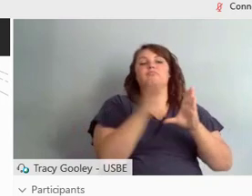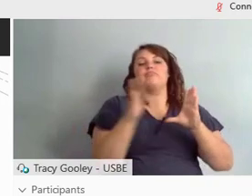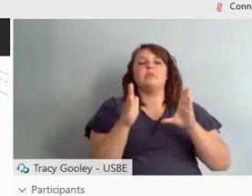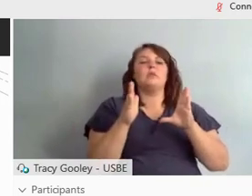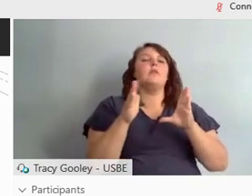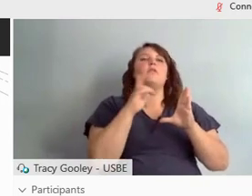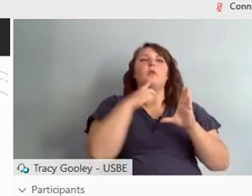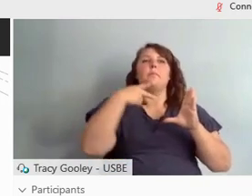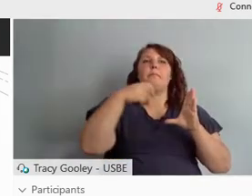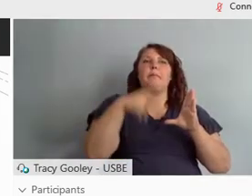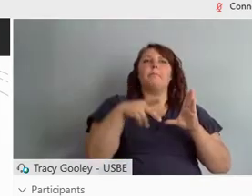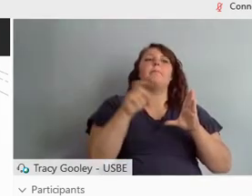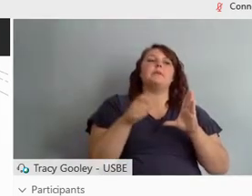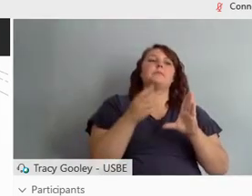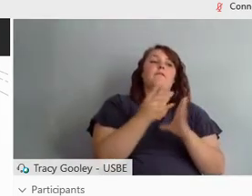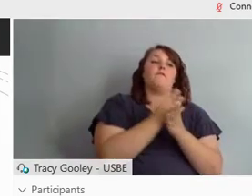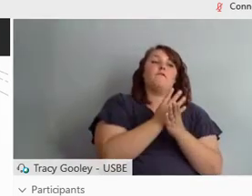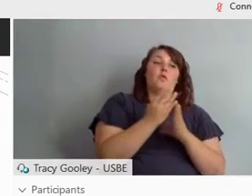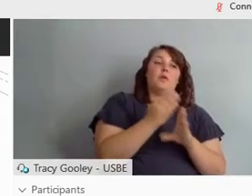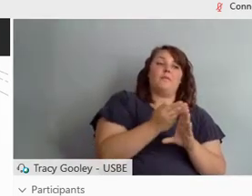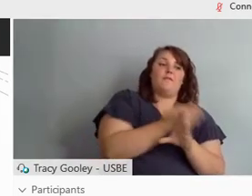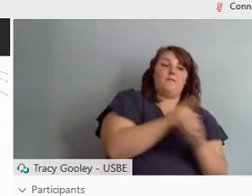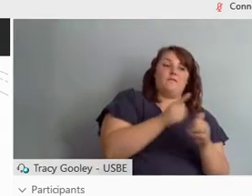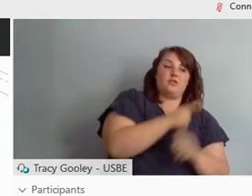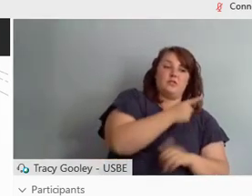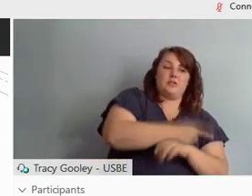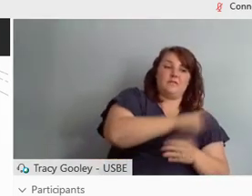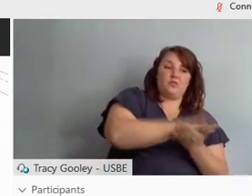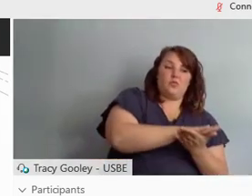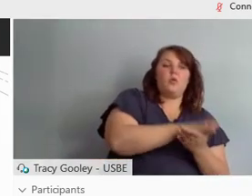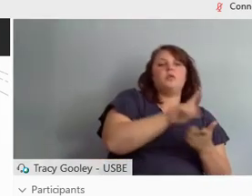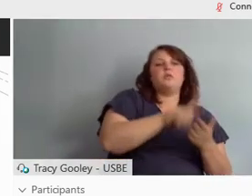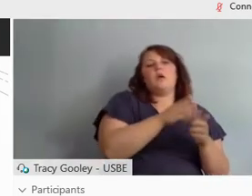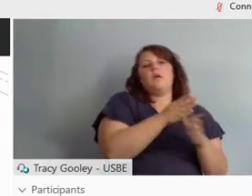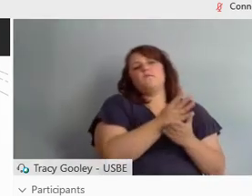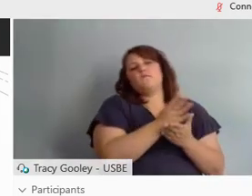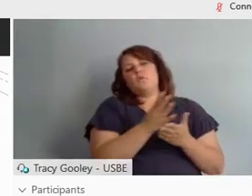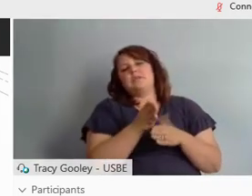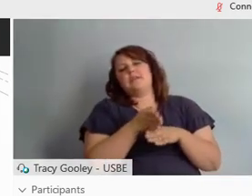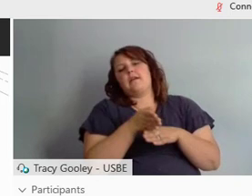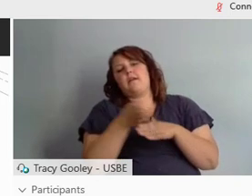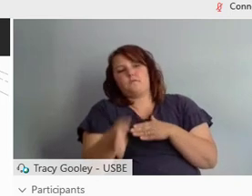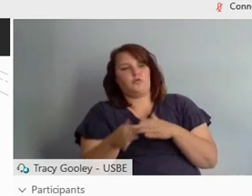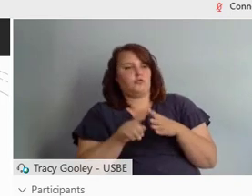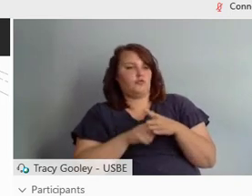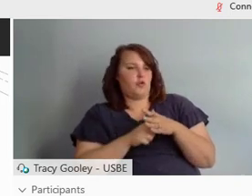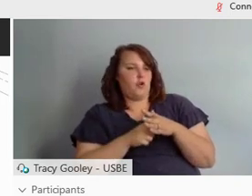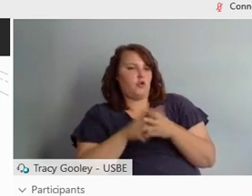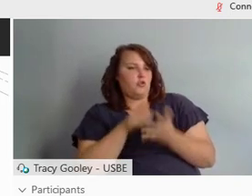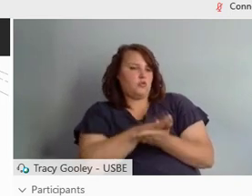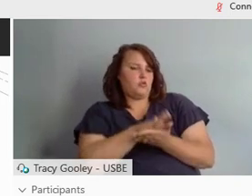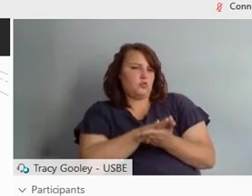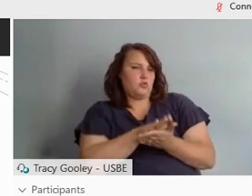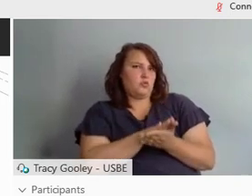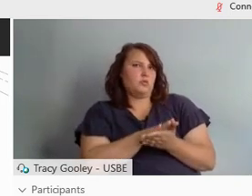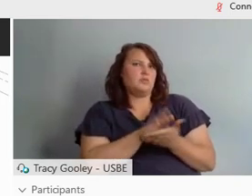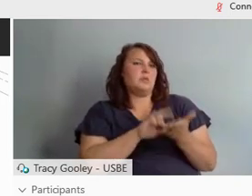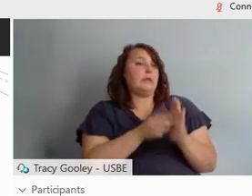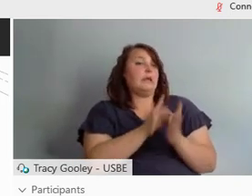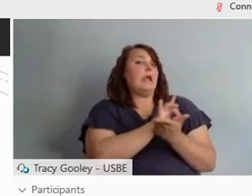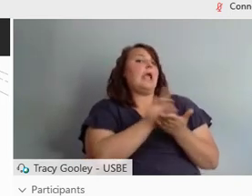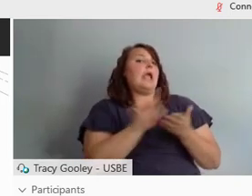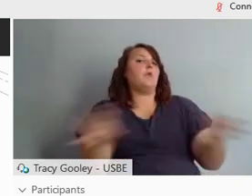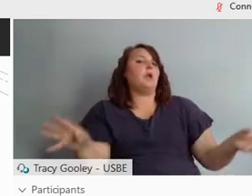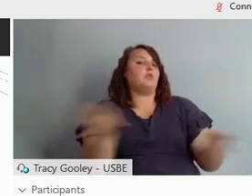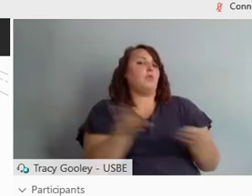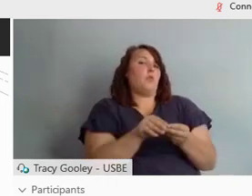be administered 4 weeks before the first day of school until 4 weeks after the first day of school. So there's an 8-week window